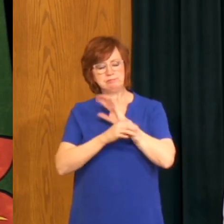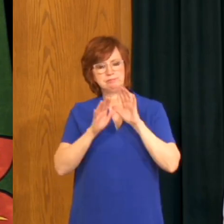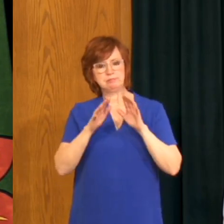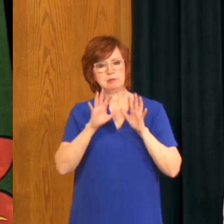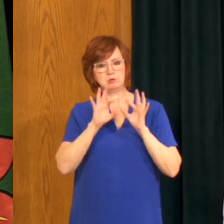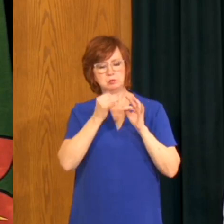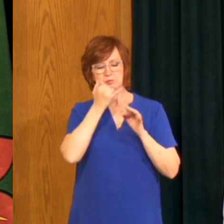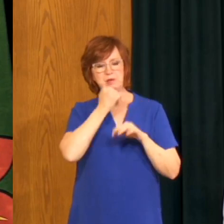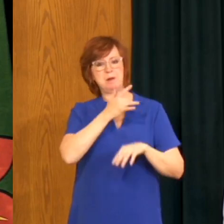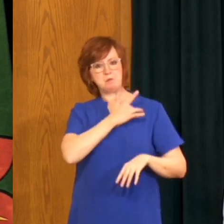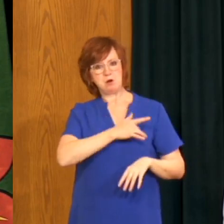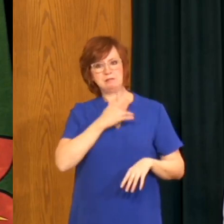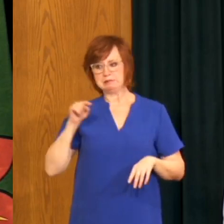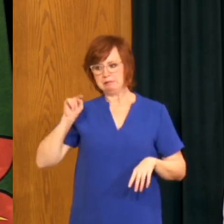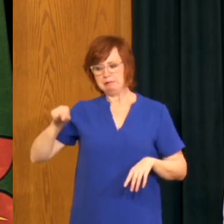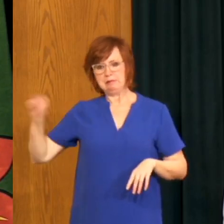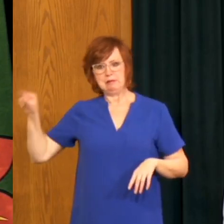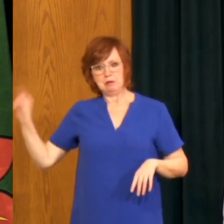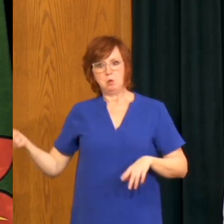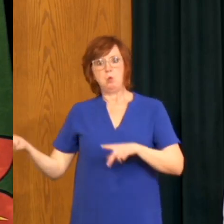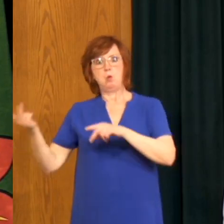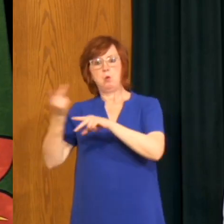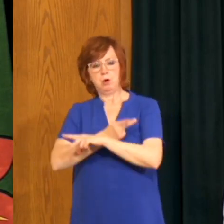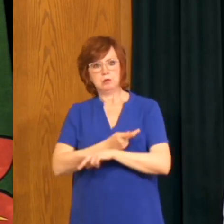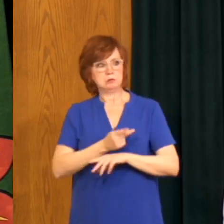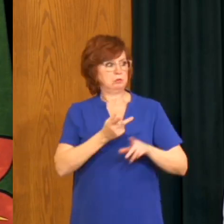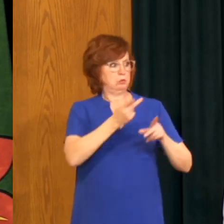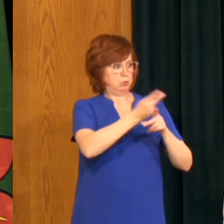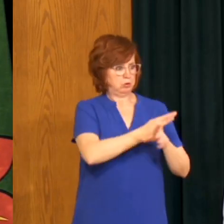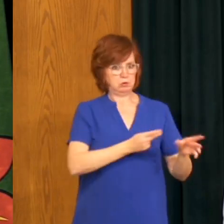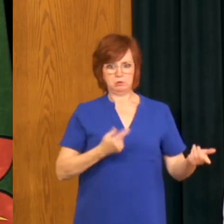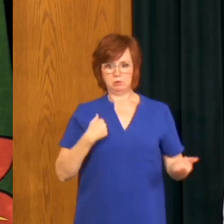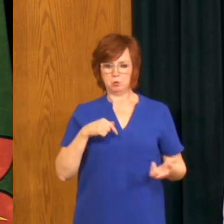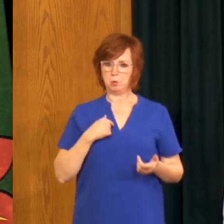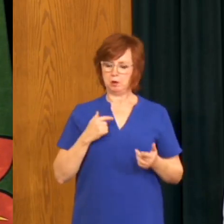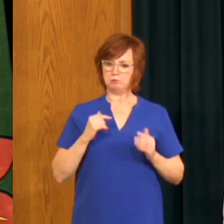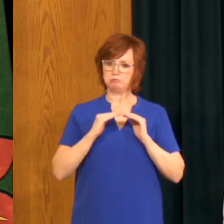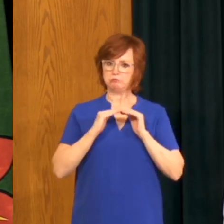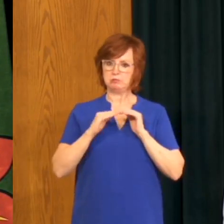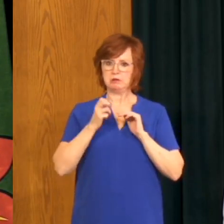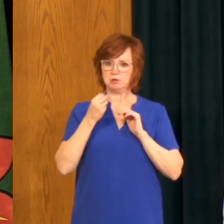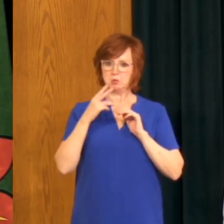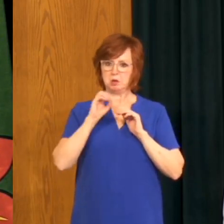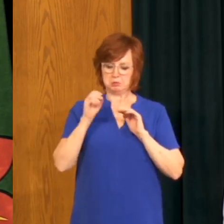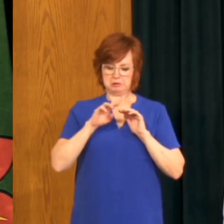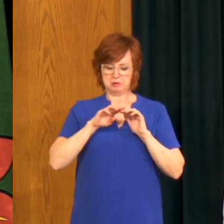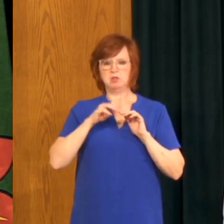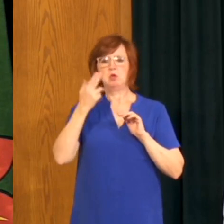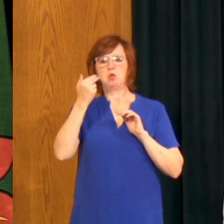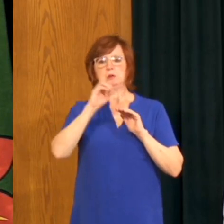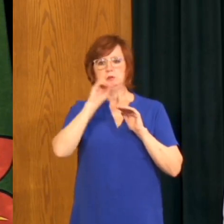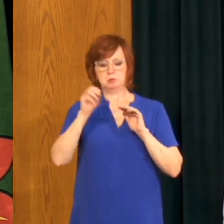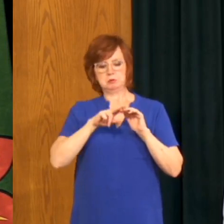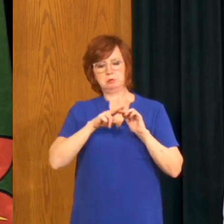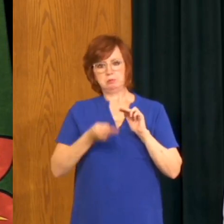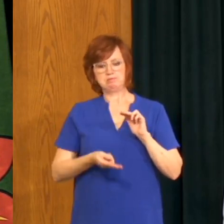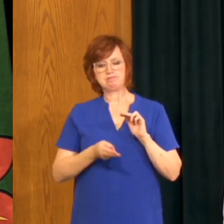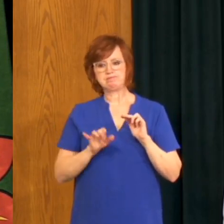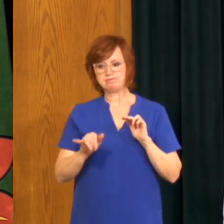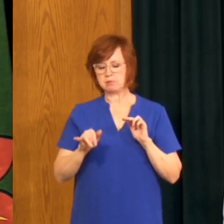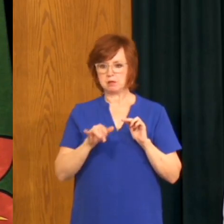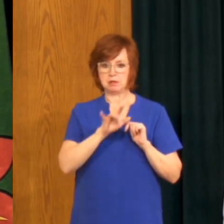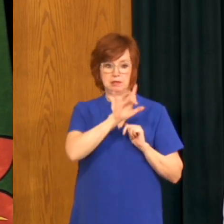of all of the jobs in Saskatchewan, which means about 87% of the individuals were able to